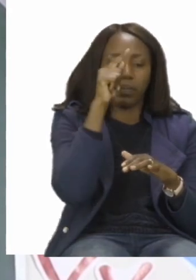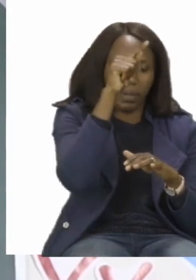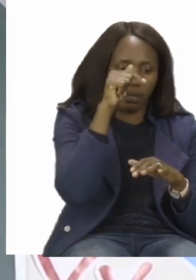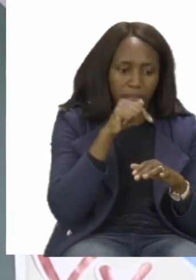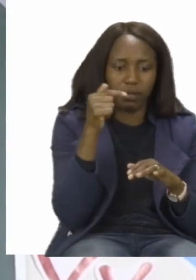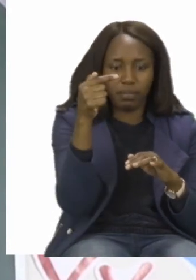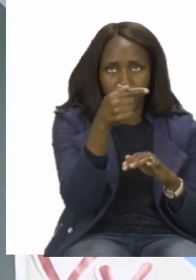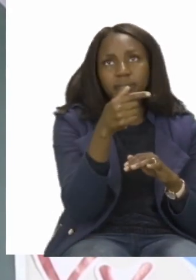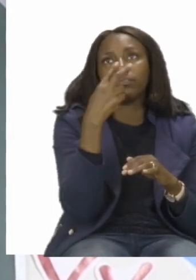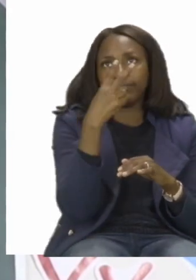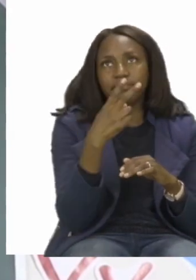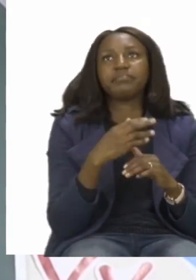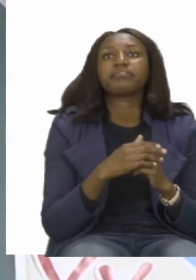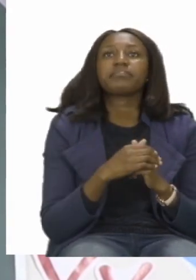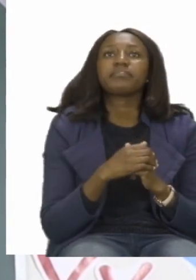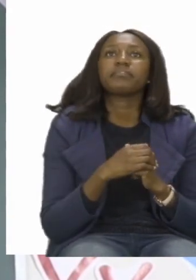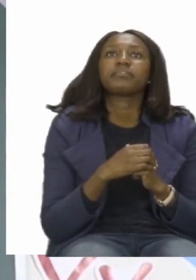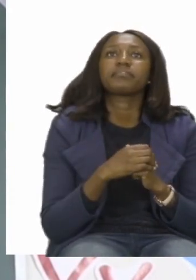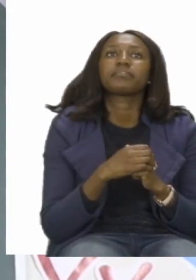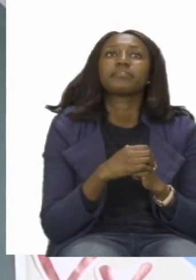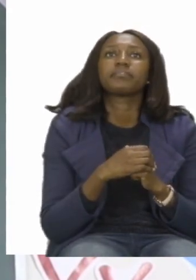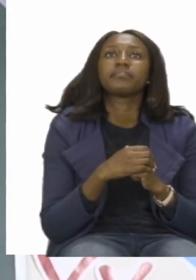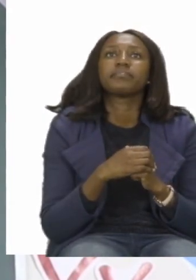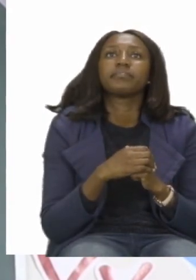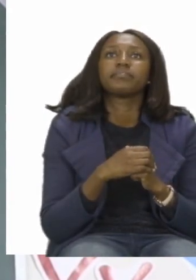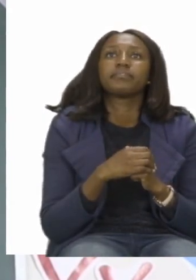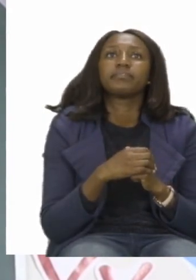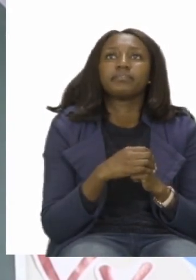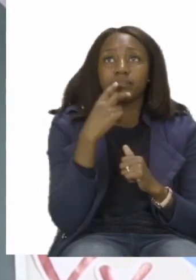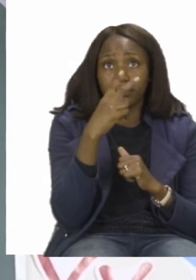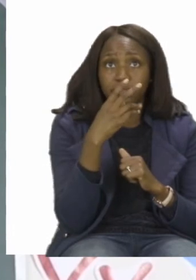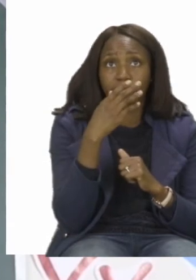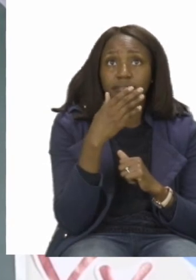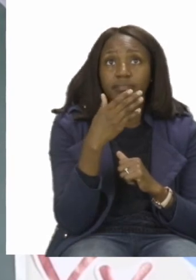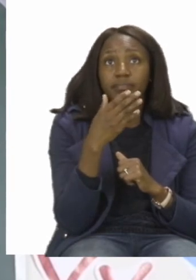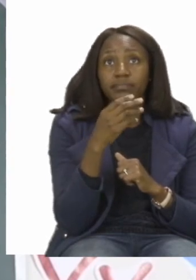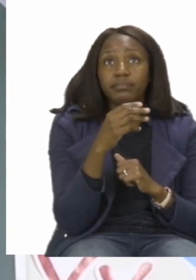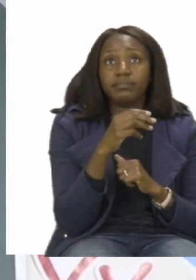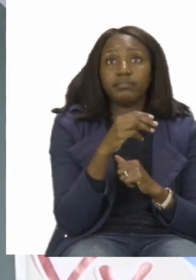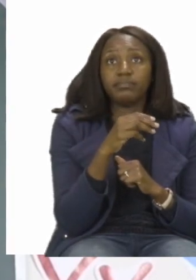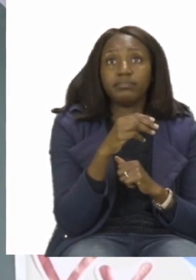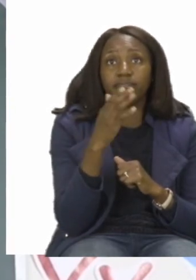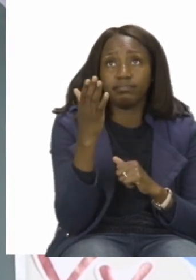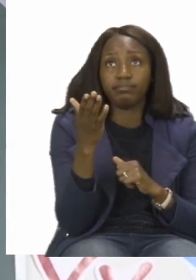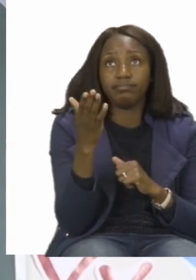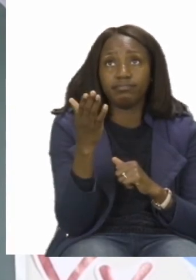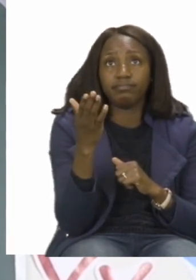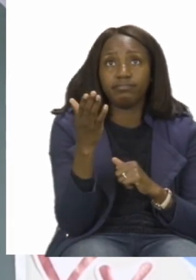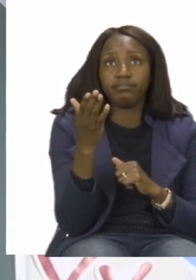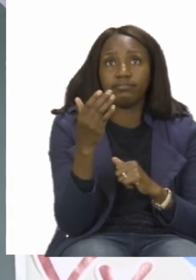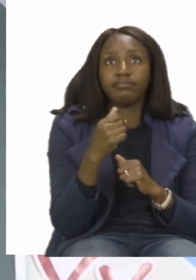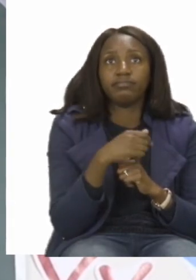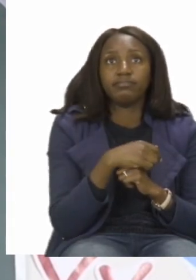enough space. So our rectangular prism, the 2D version is a